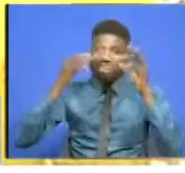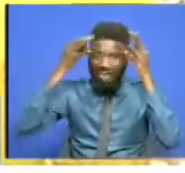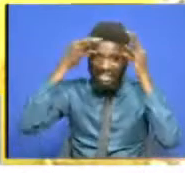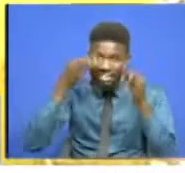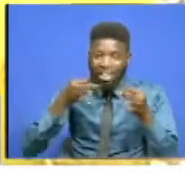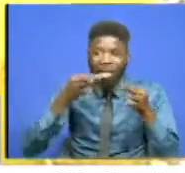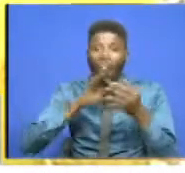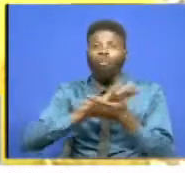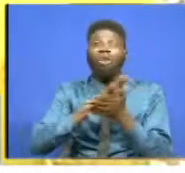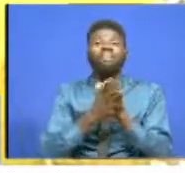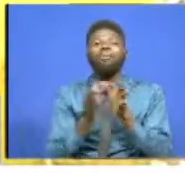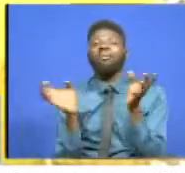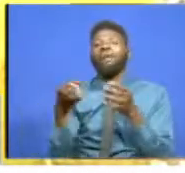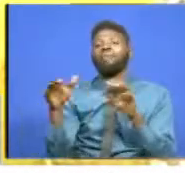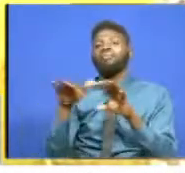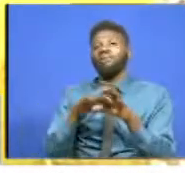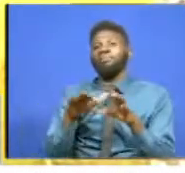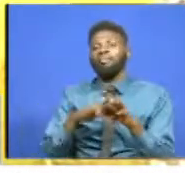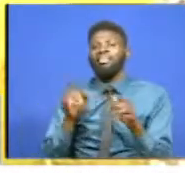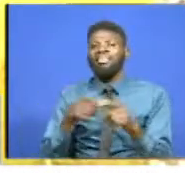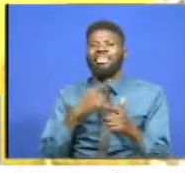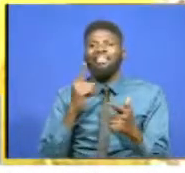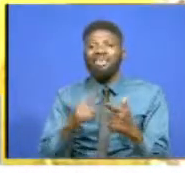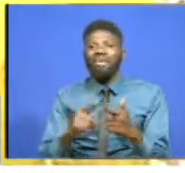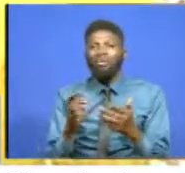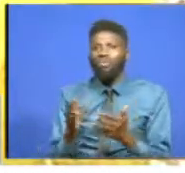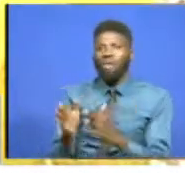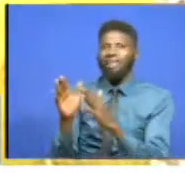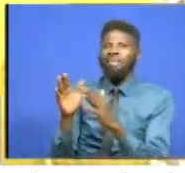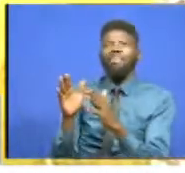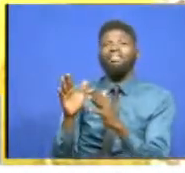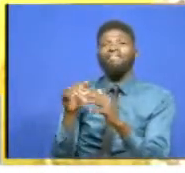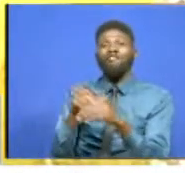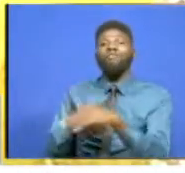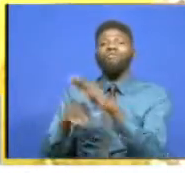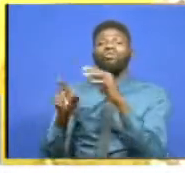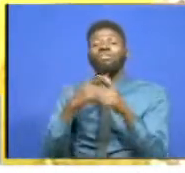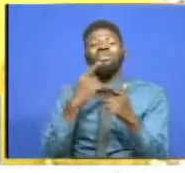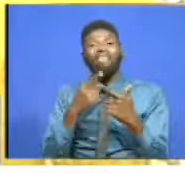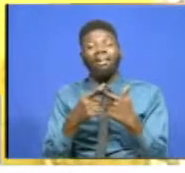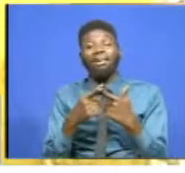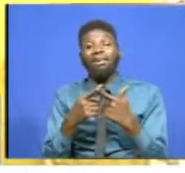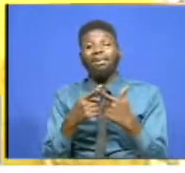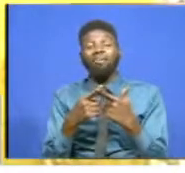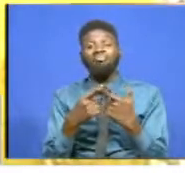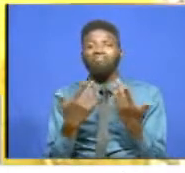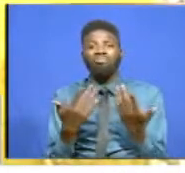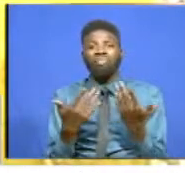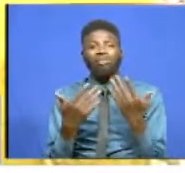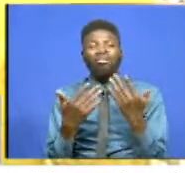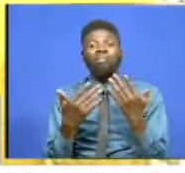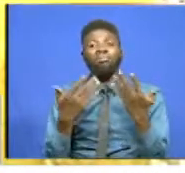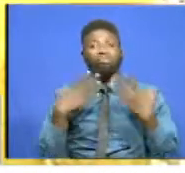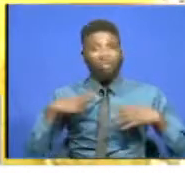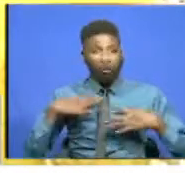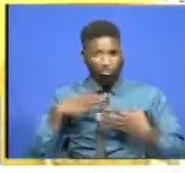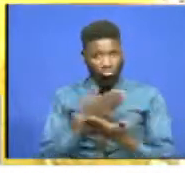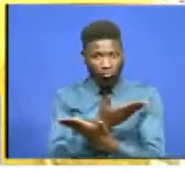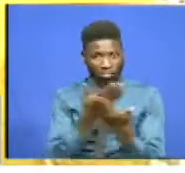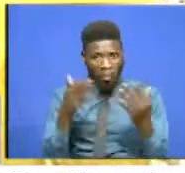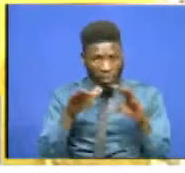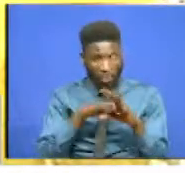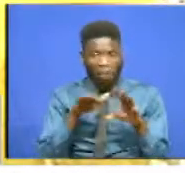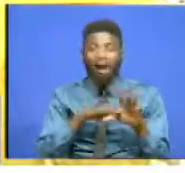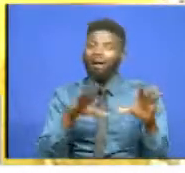party, and they seem to be engineered in a certain direction, and this particular principle or philosophy has not been fully accepted by the members of the